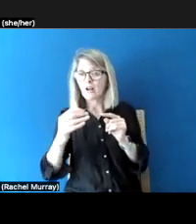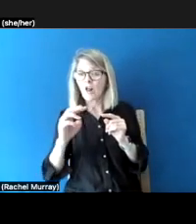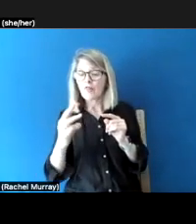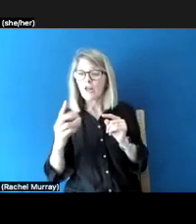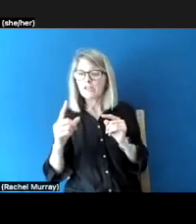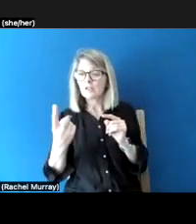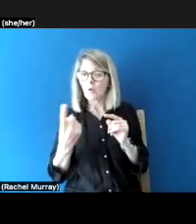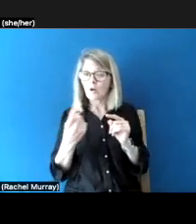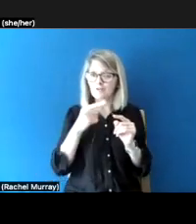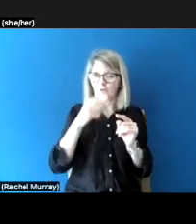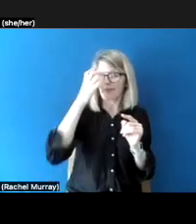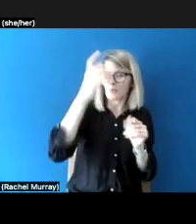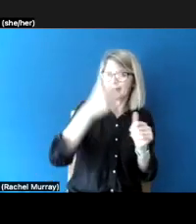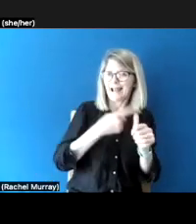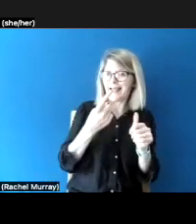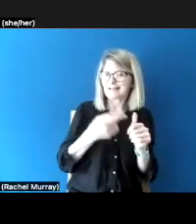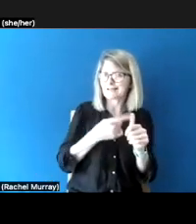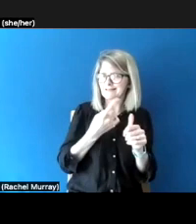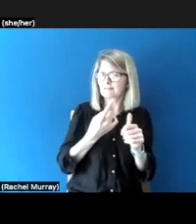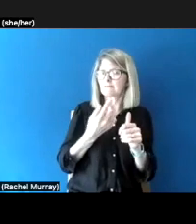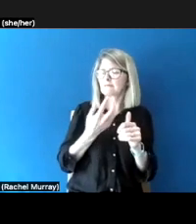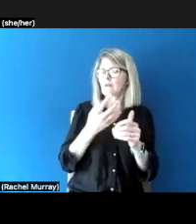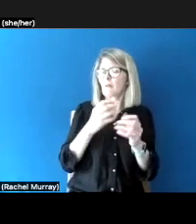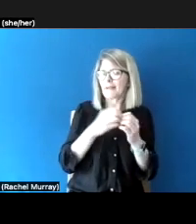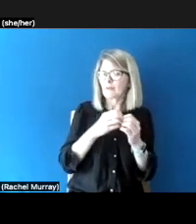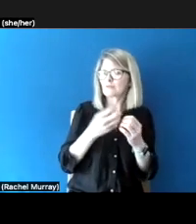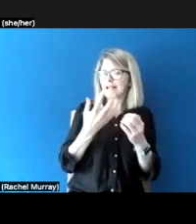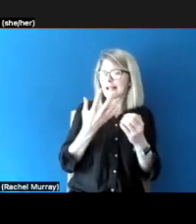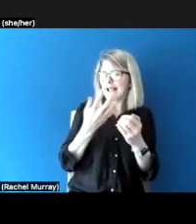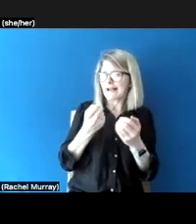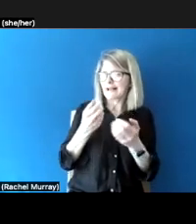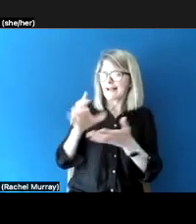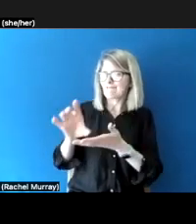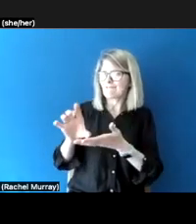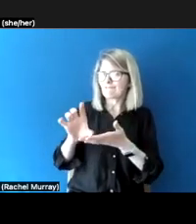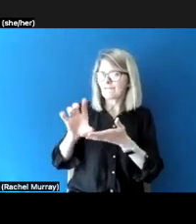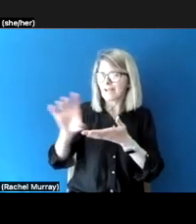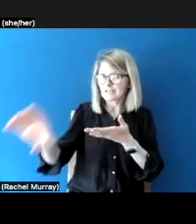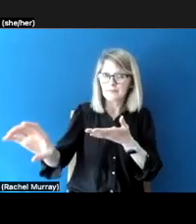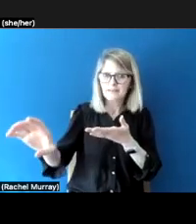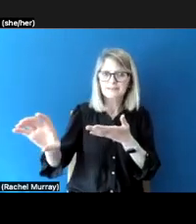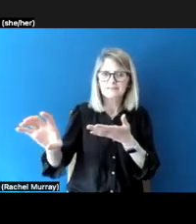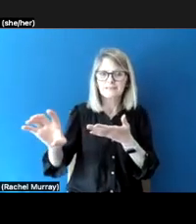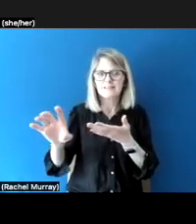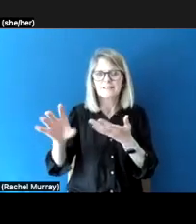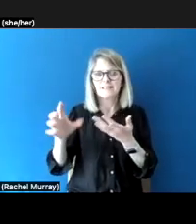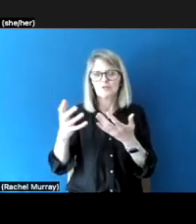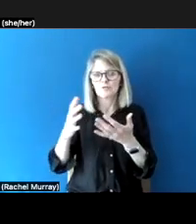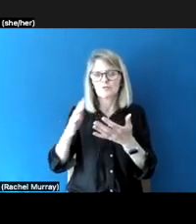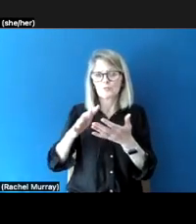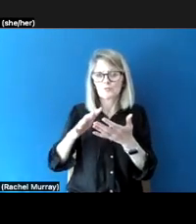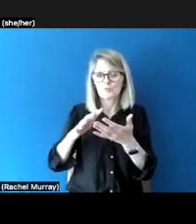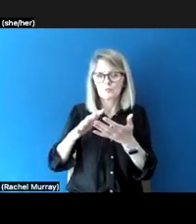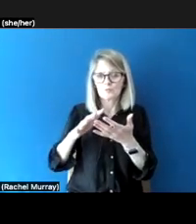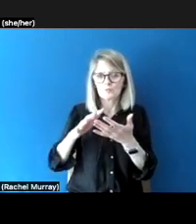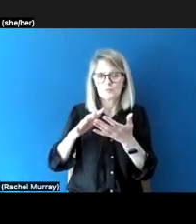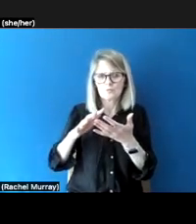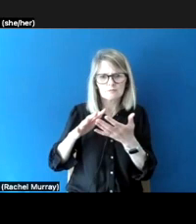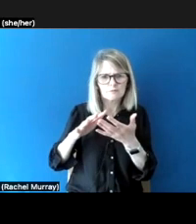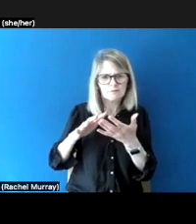Sea Company, which was one of the biggest traders of slaves across the transatlantic slave trade. And the